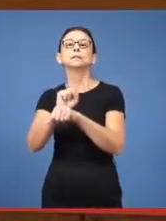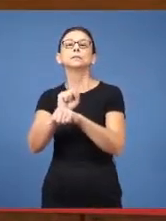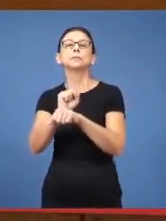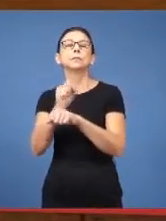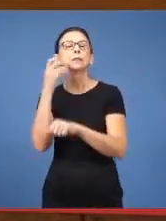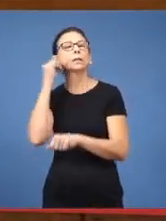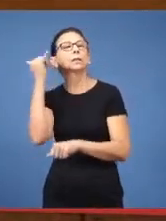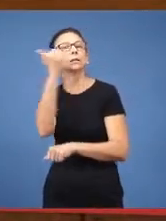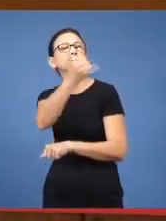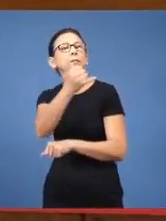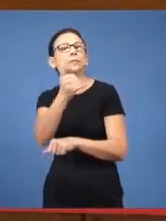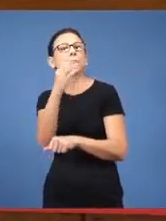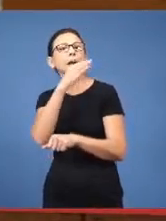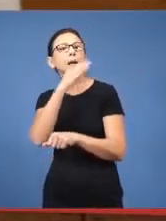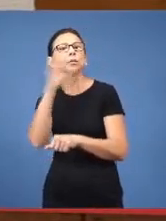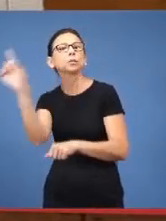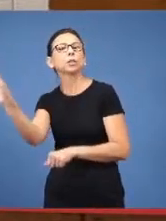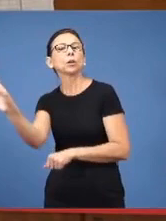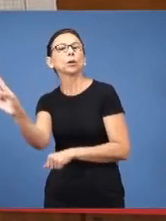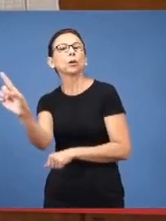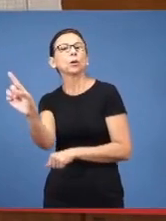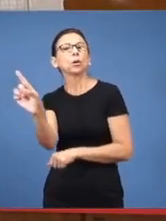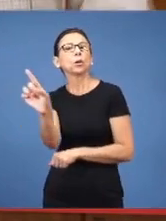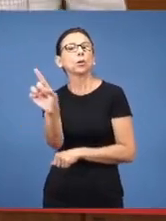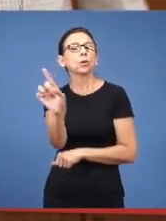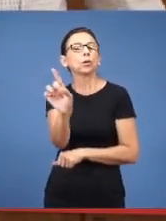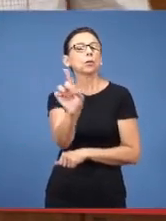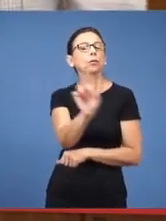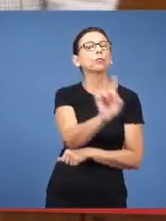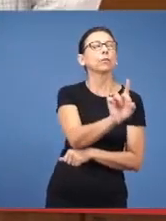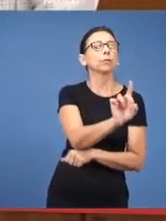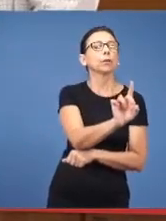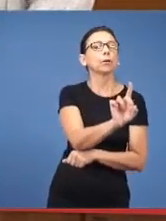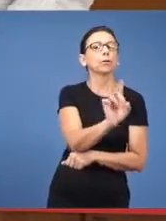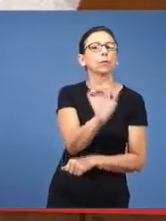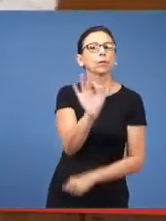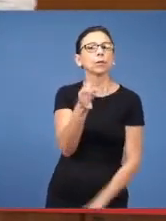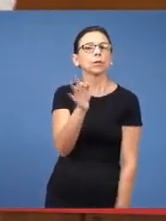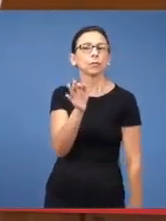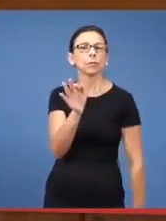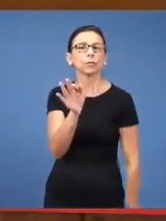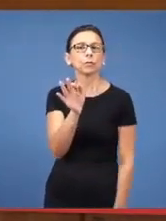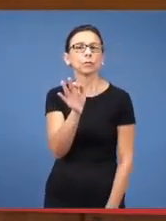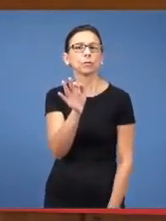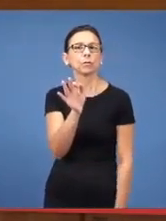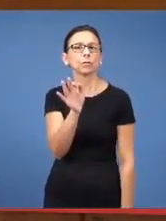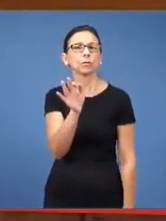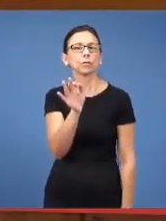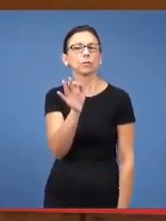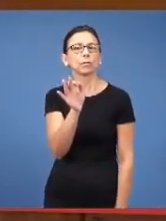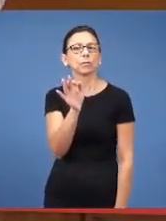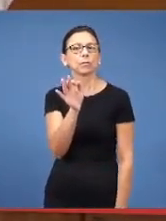So then I send a message. Wait for me because I'm leaving my office and I'm arriving quickly. Right?